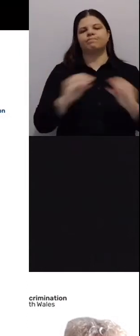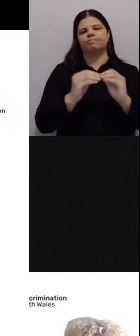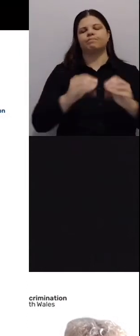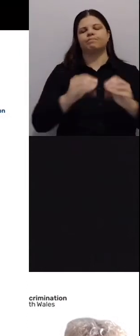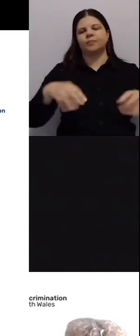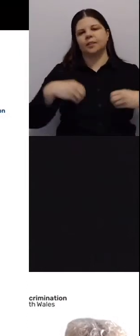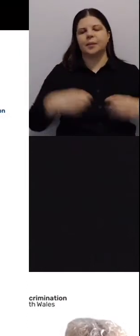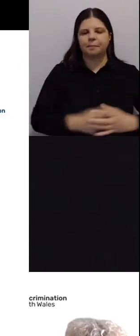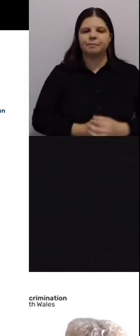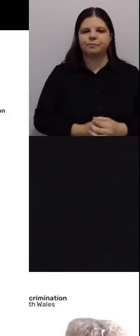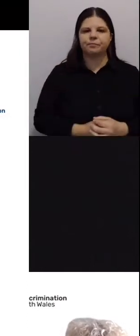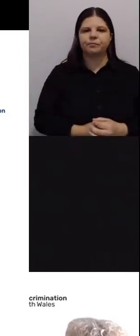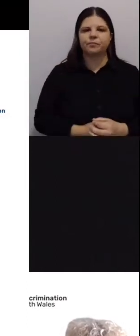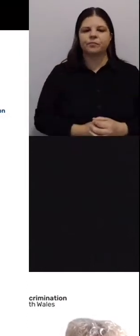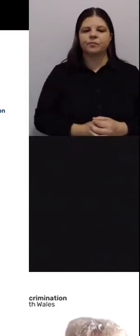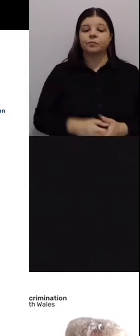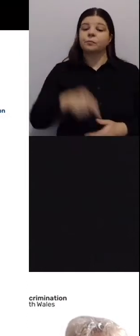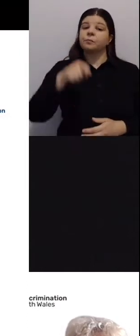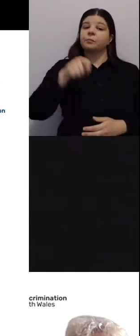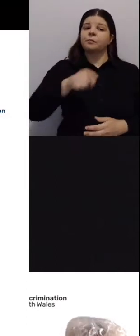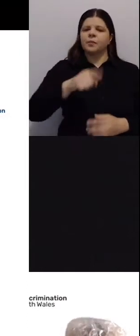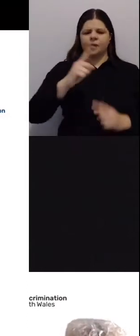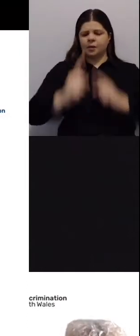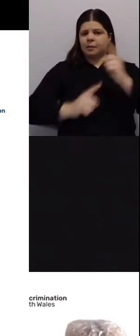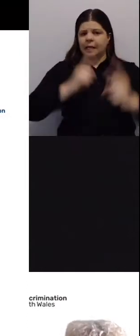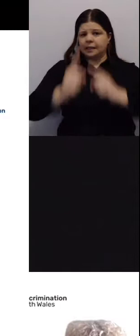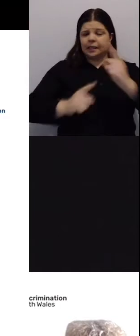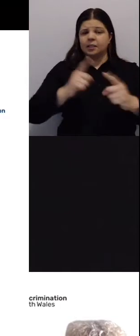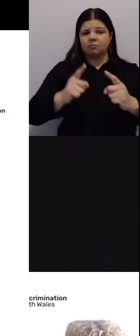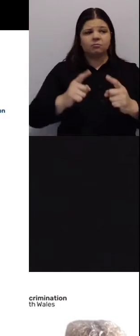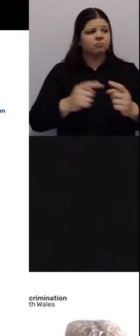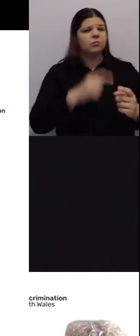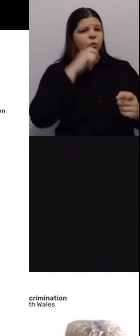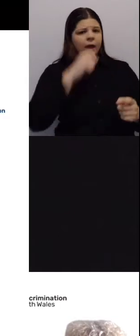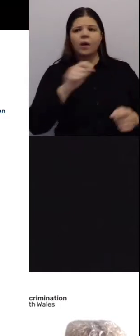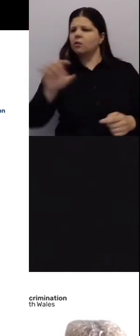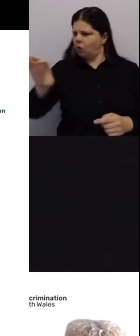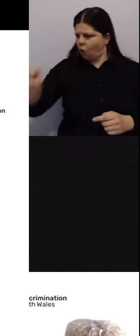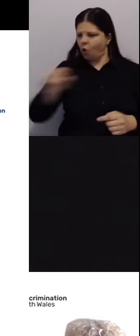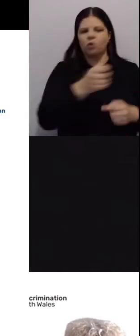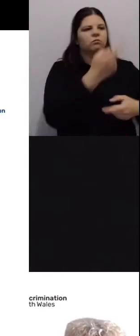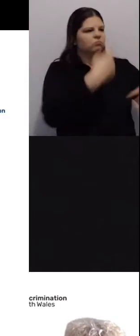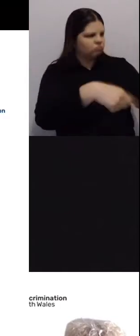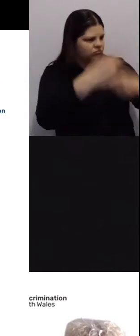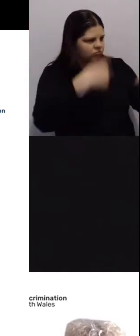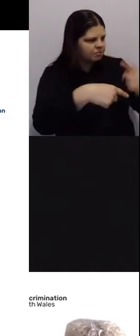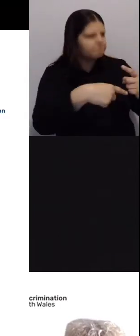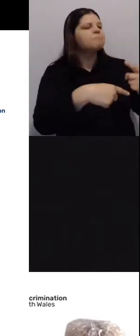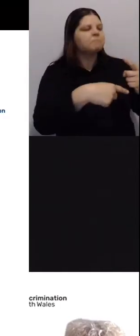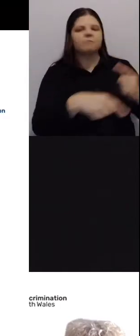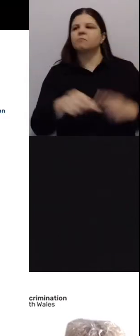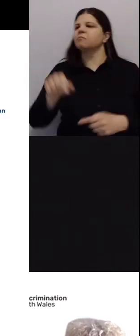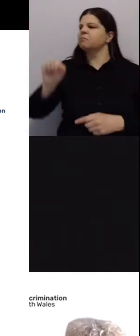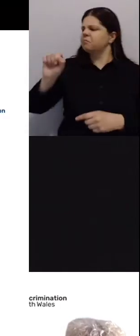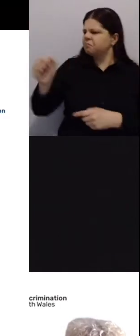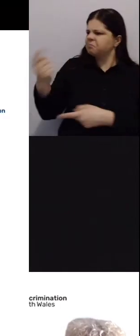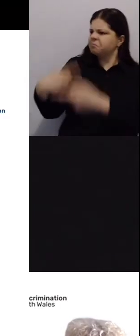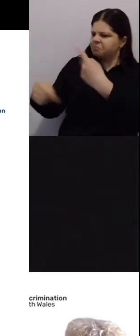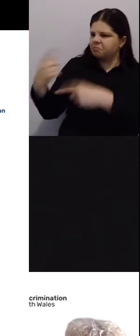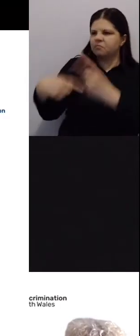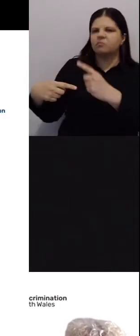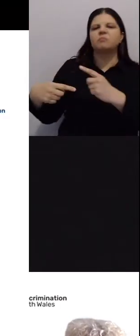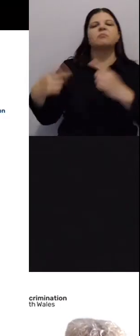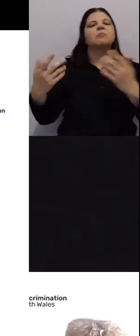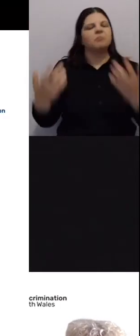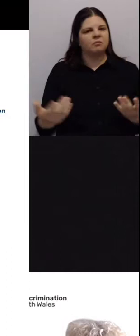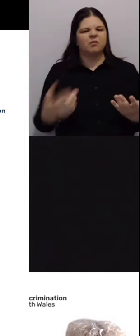At the conciliation conference, each party gets to have their say. There will be joint sessions and private